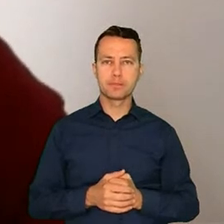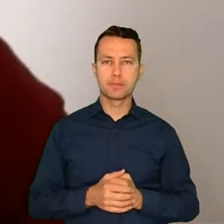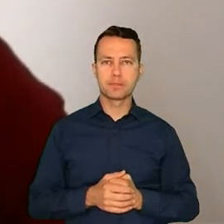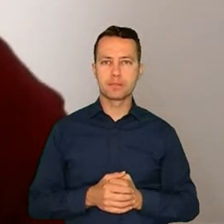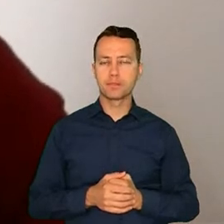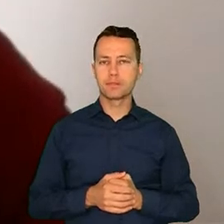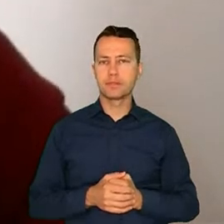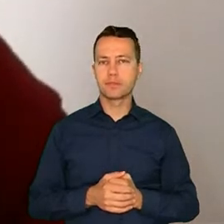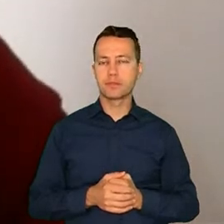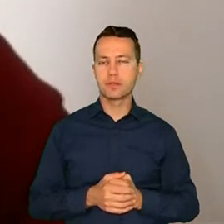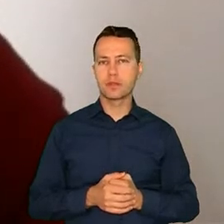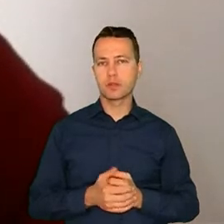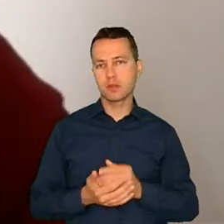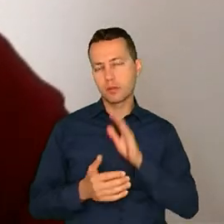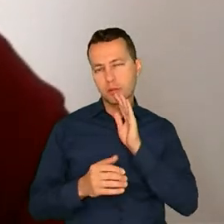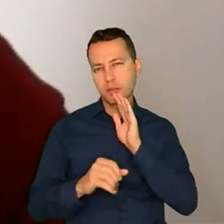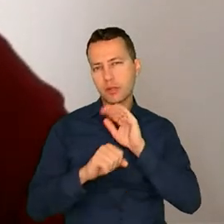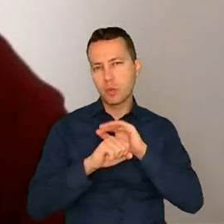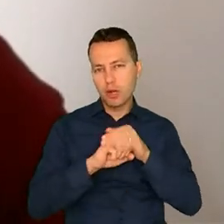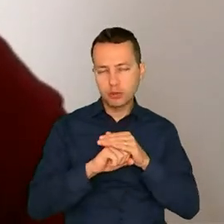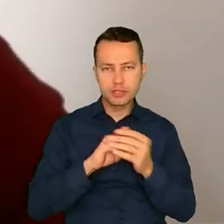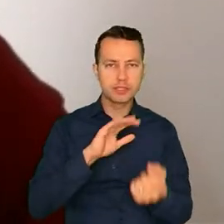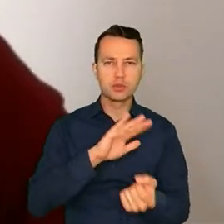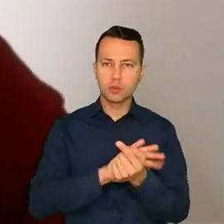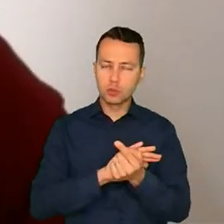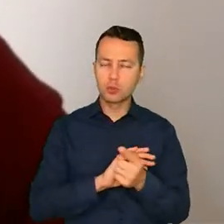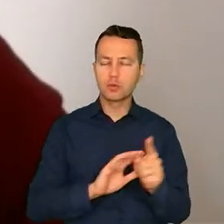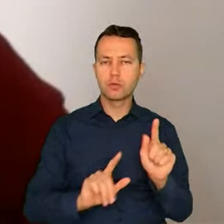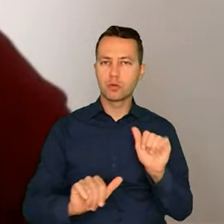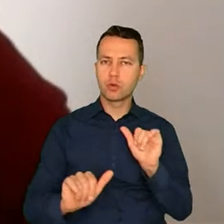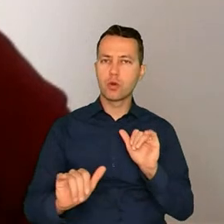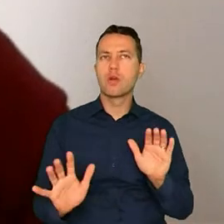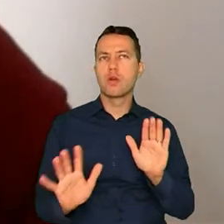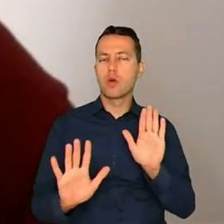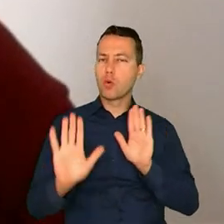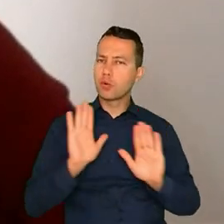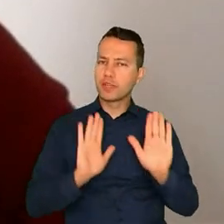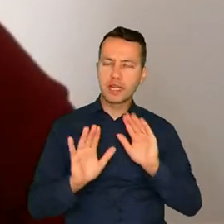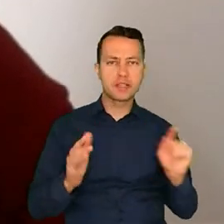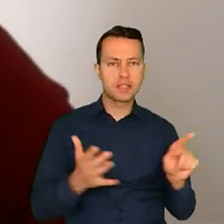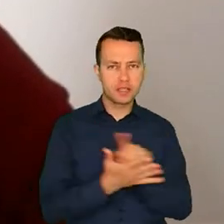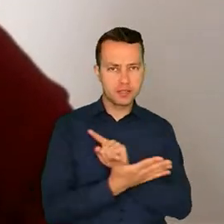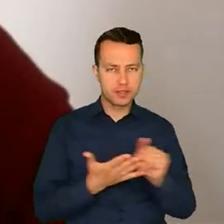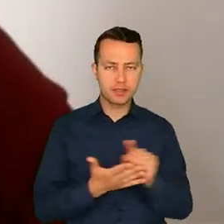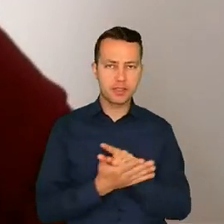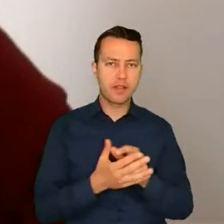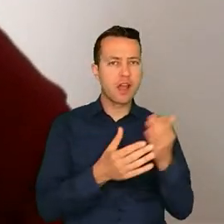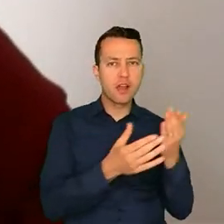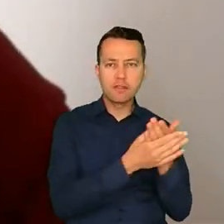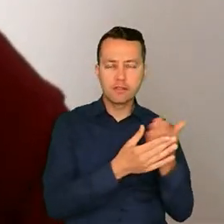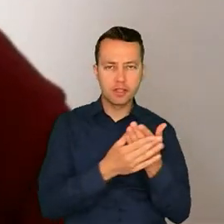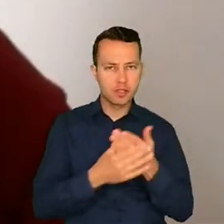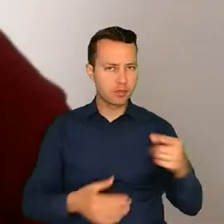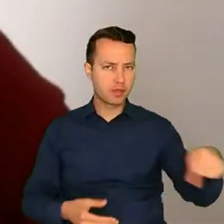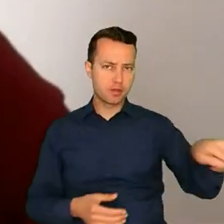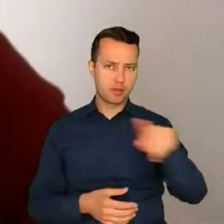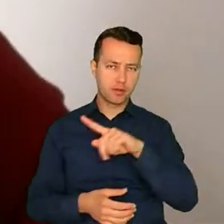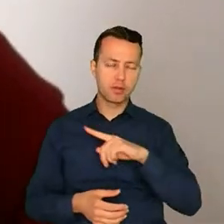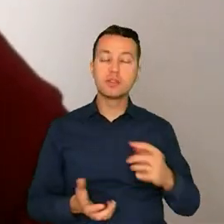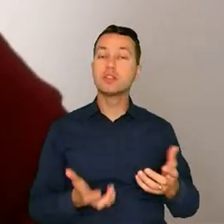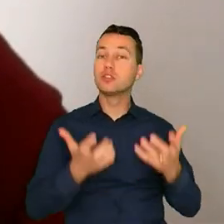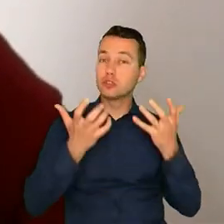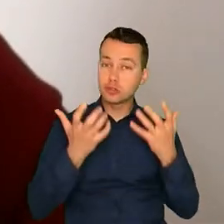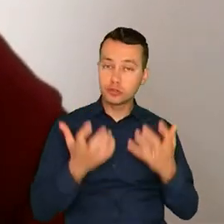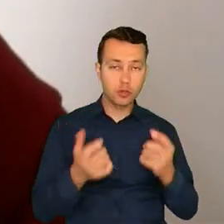business conduct and commitments to sustainability, human rights issues, do better also in attracting and retaining employees.